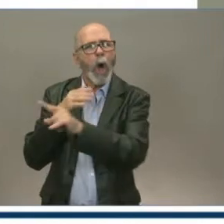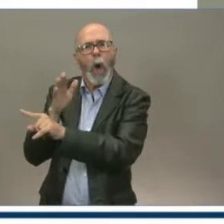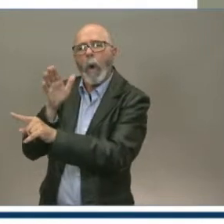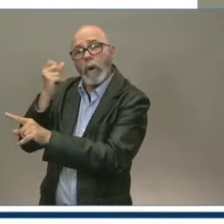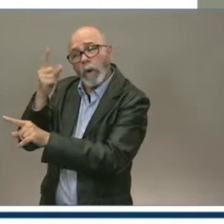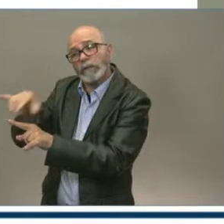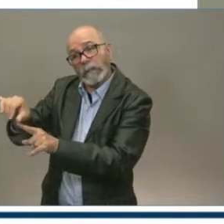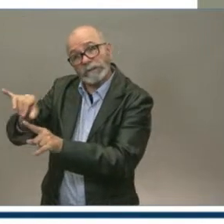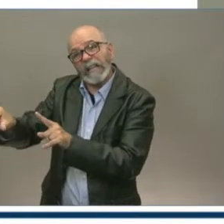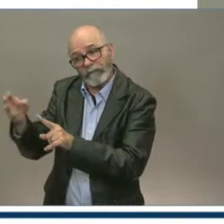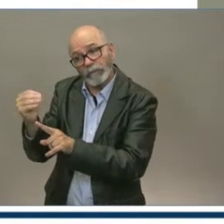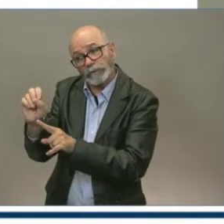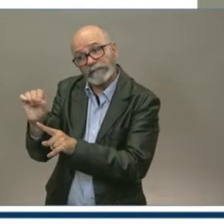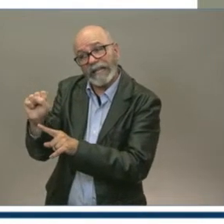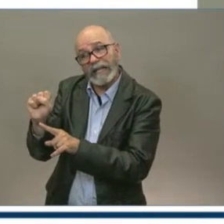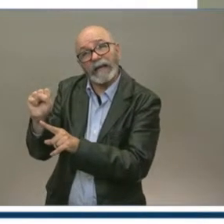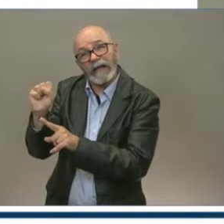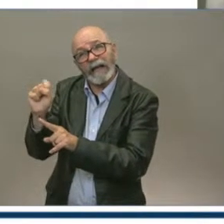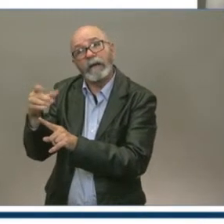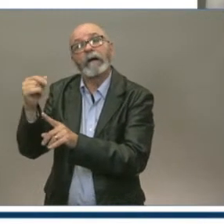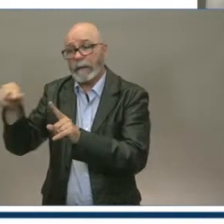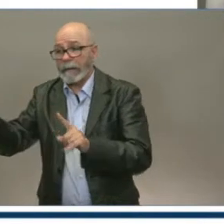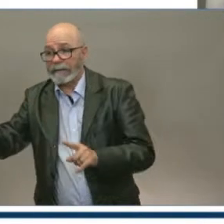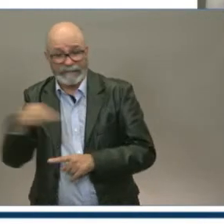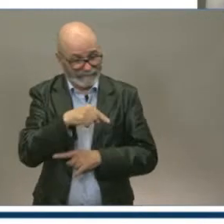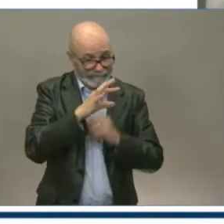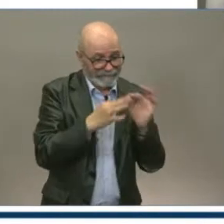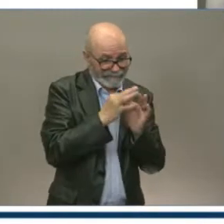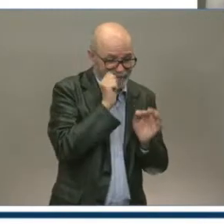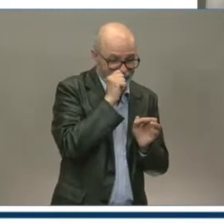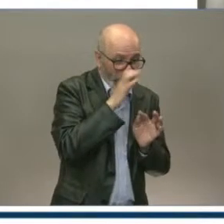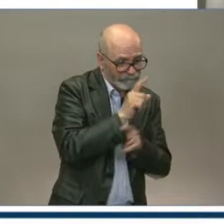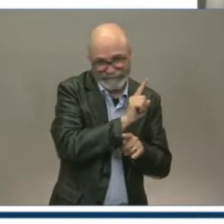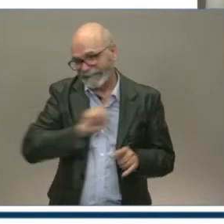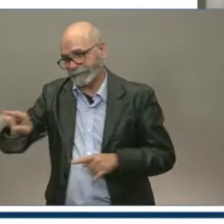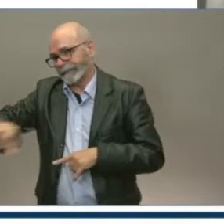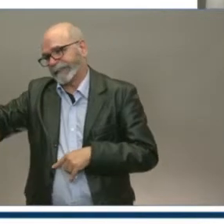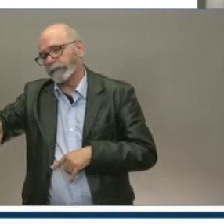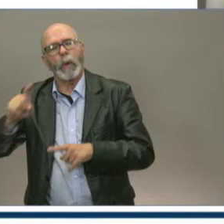quarantine simply to get tested. Next question will go to Victoria Walton with the Coast.